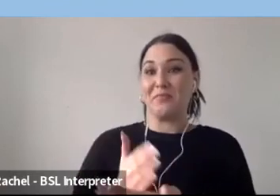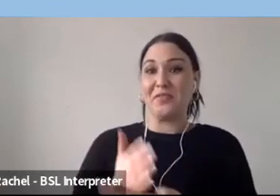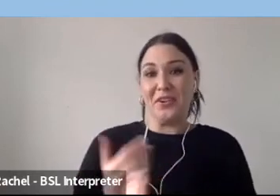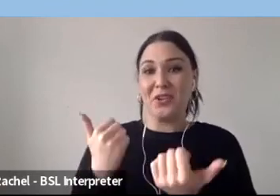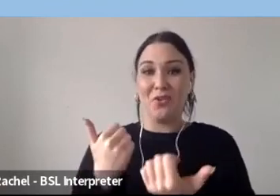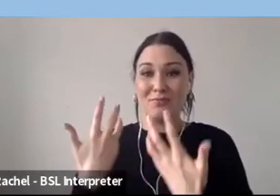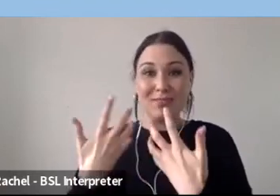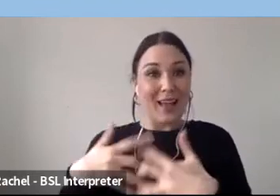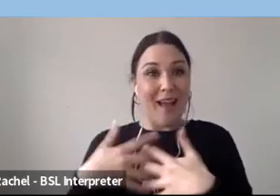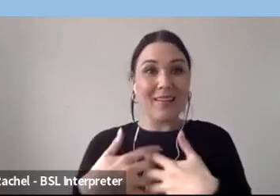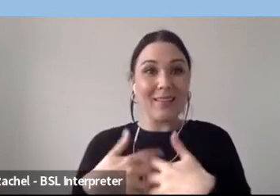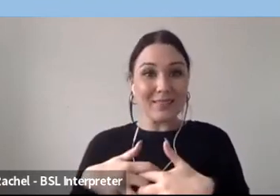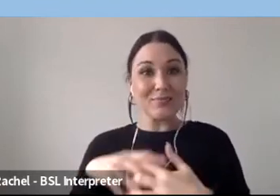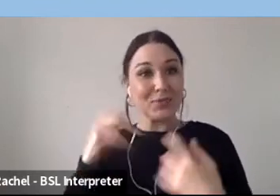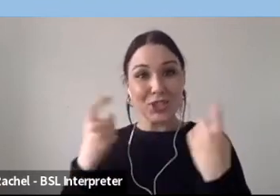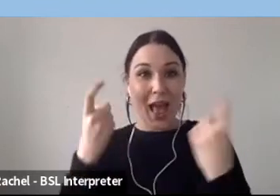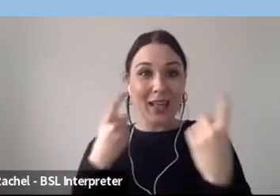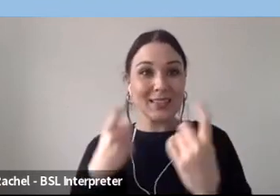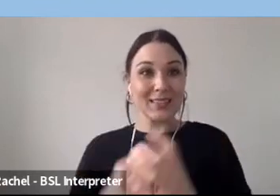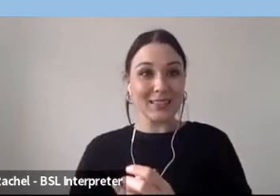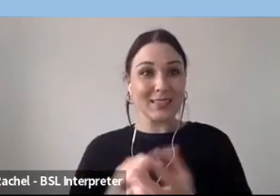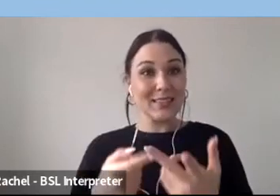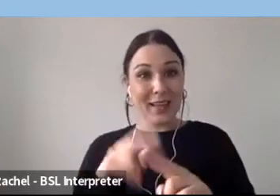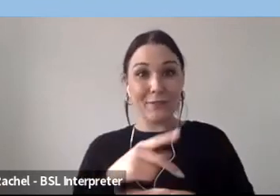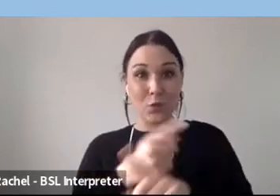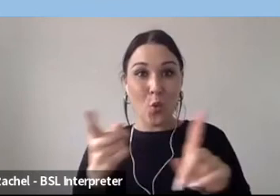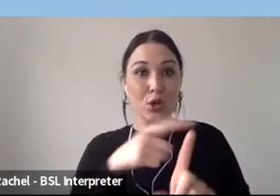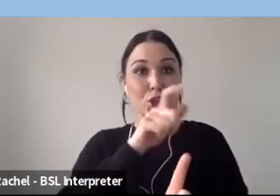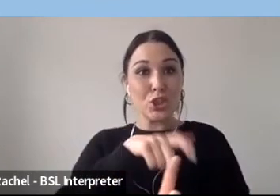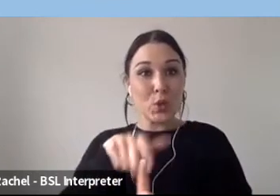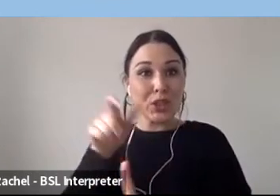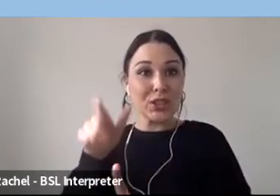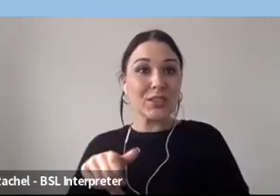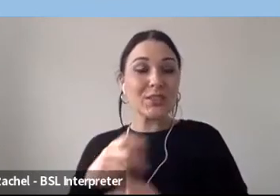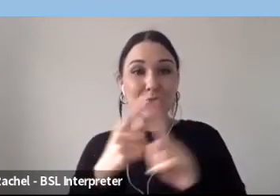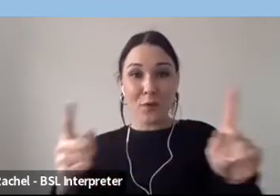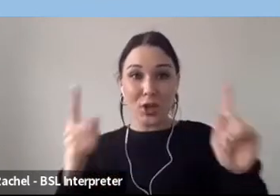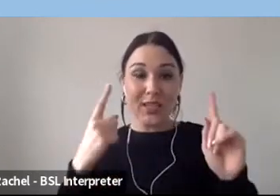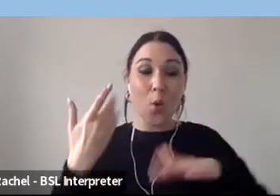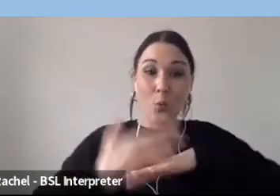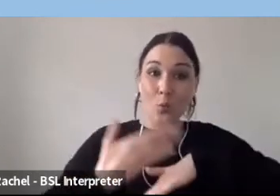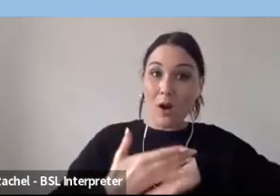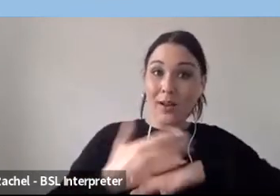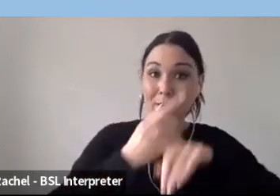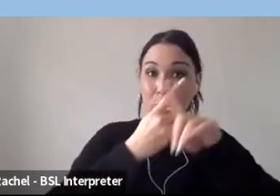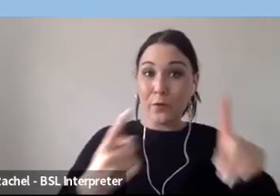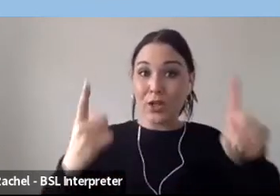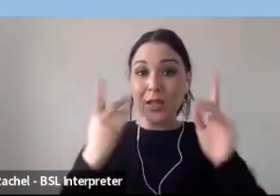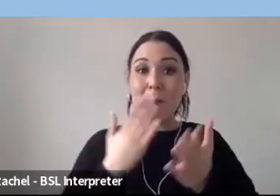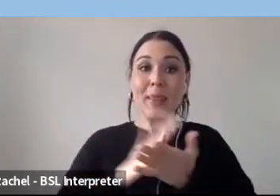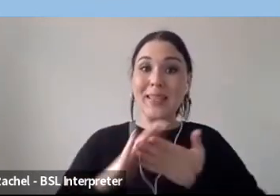of tech to suggest. Yeah, if you're a student or work in universities, please do pass